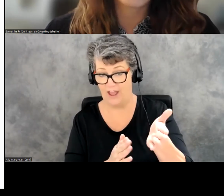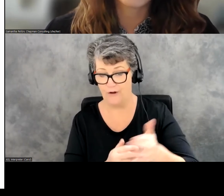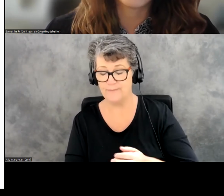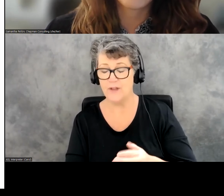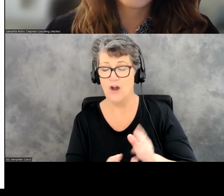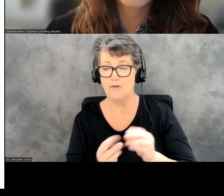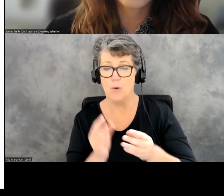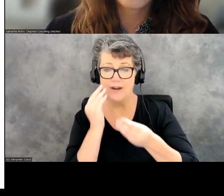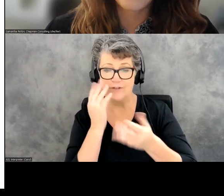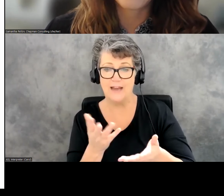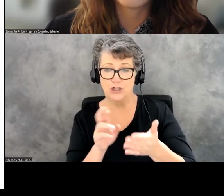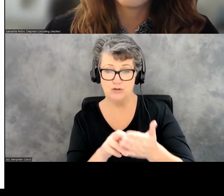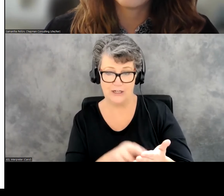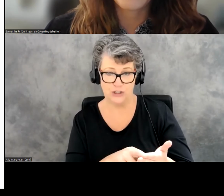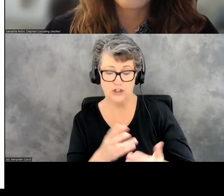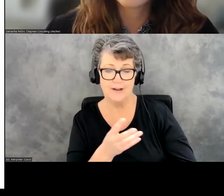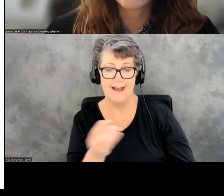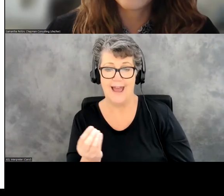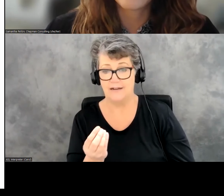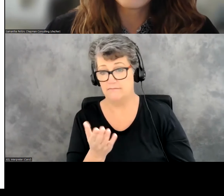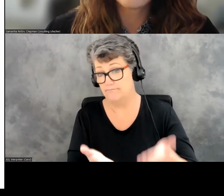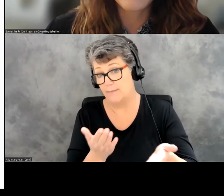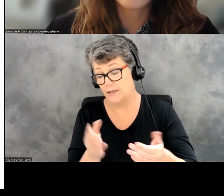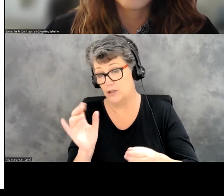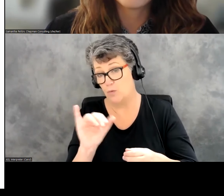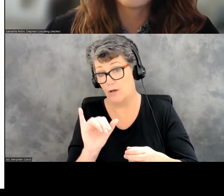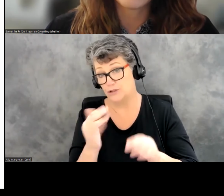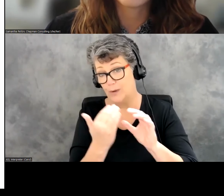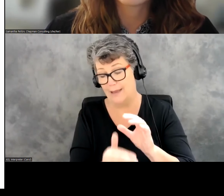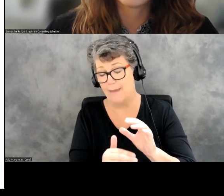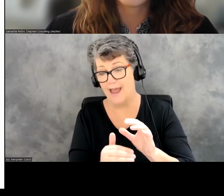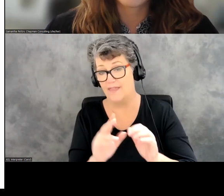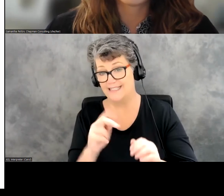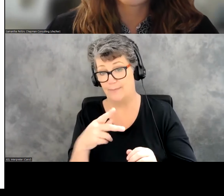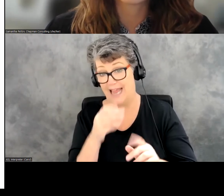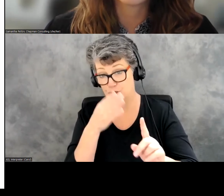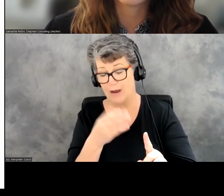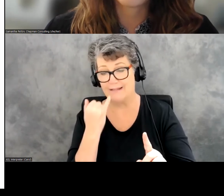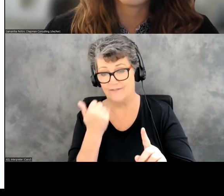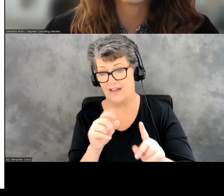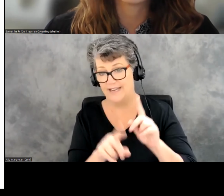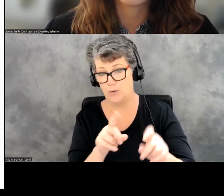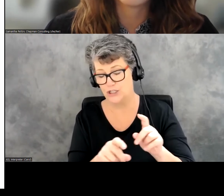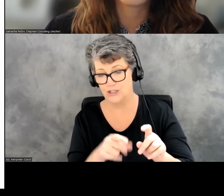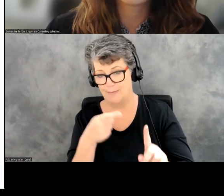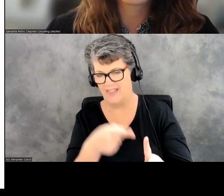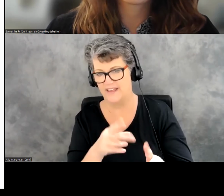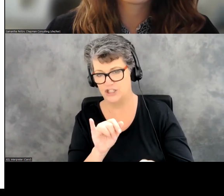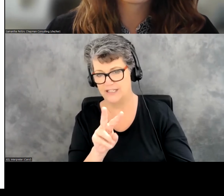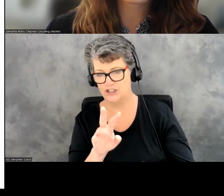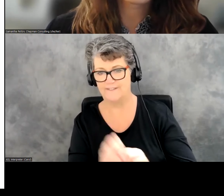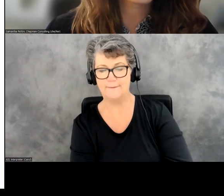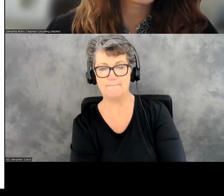more information and to register. And you may also email the TPA directly if you have any questions on this initiative.